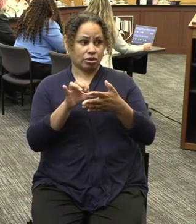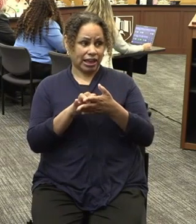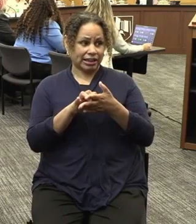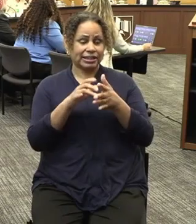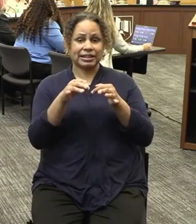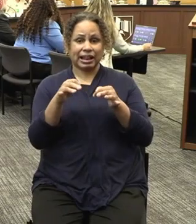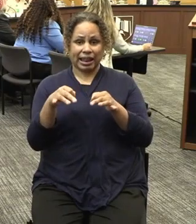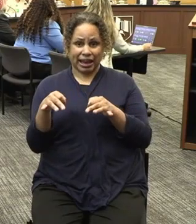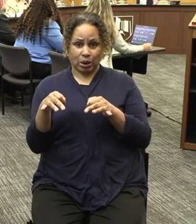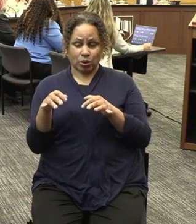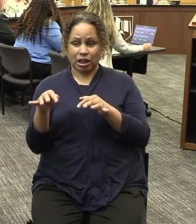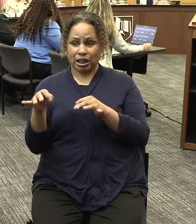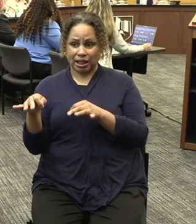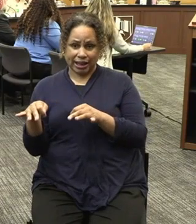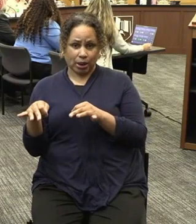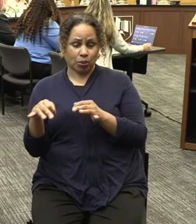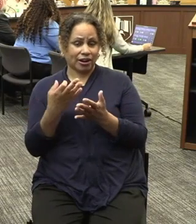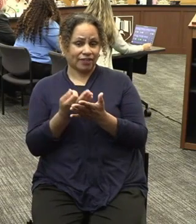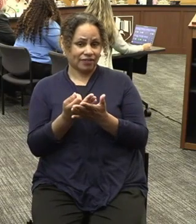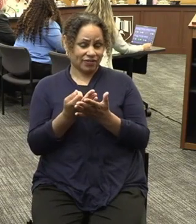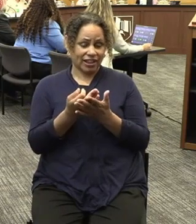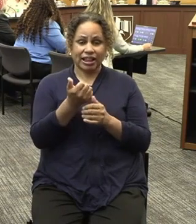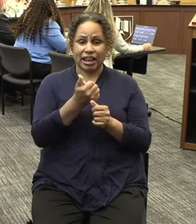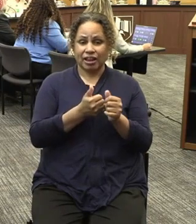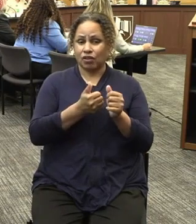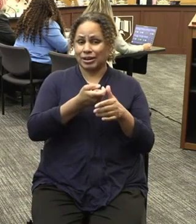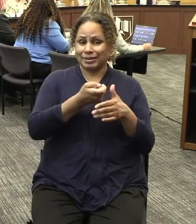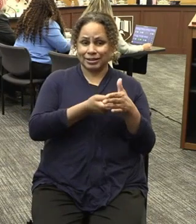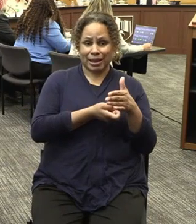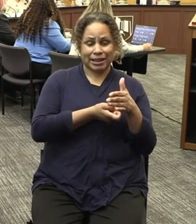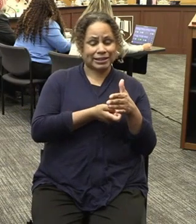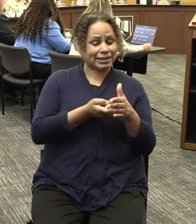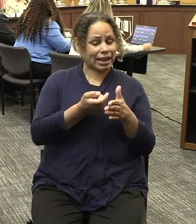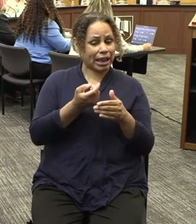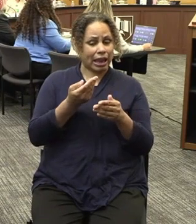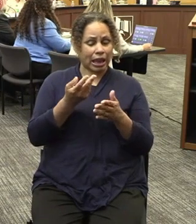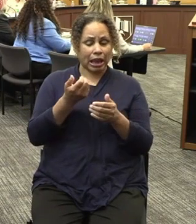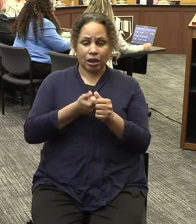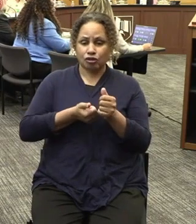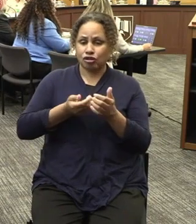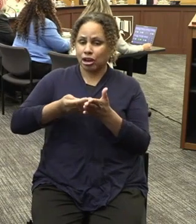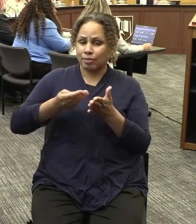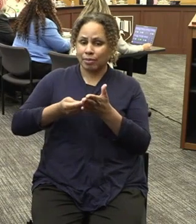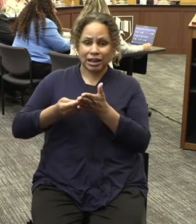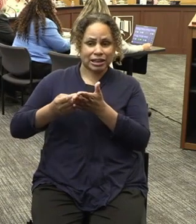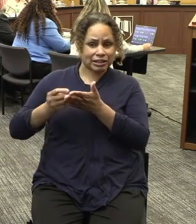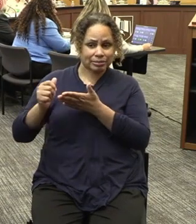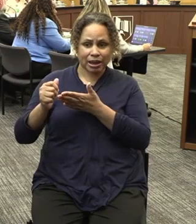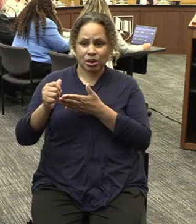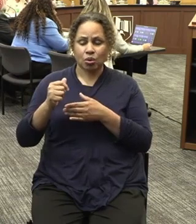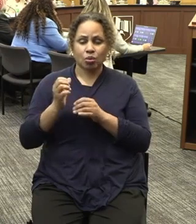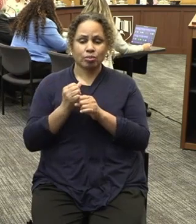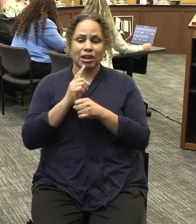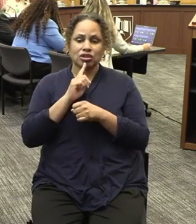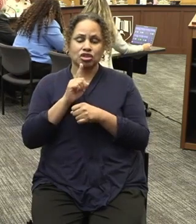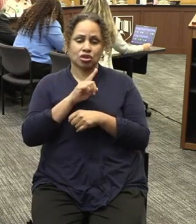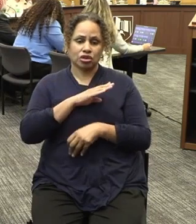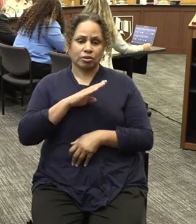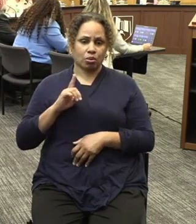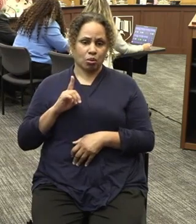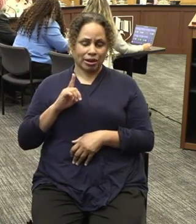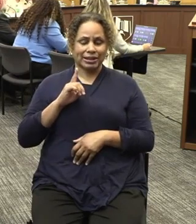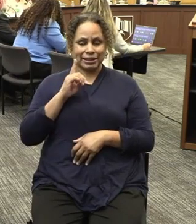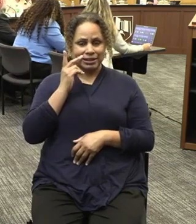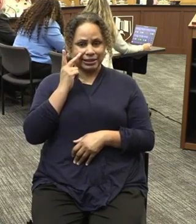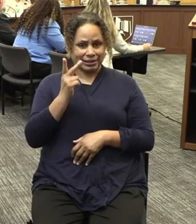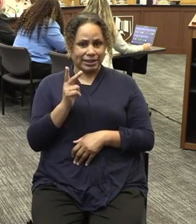out from finance. So every expense, every expenditure we make, the board sees and authorizes. And the last thing I was going to